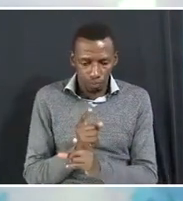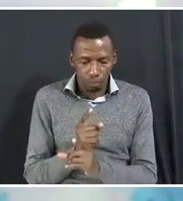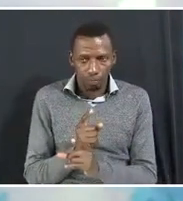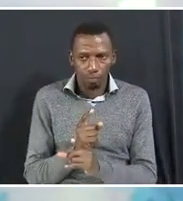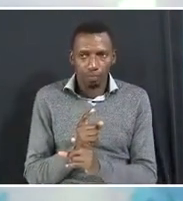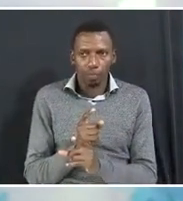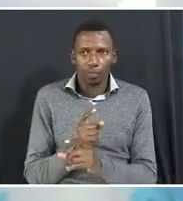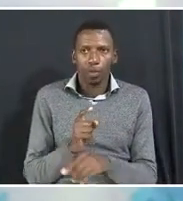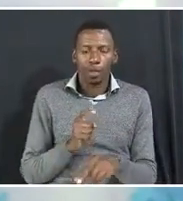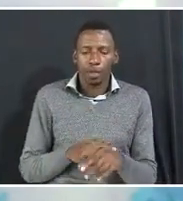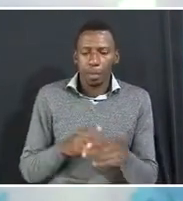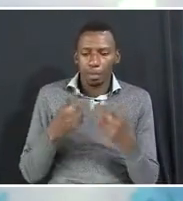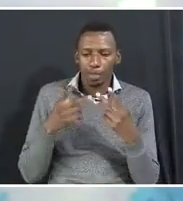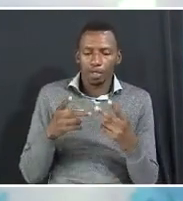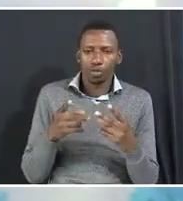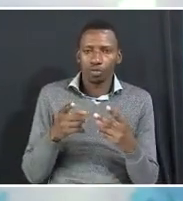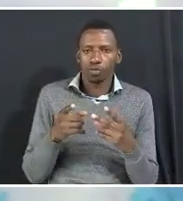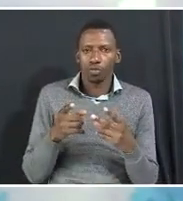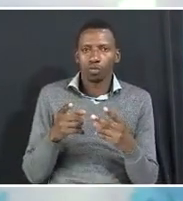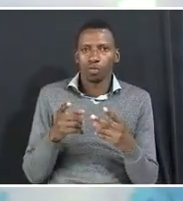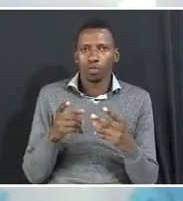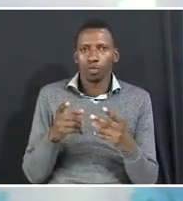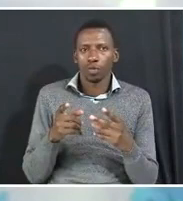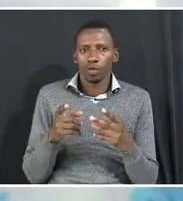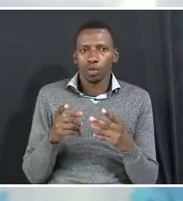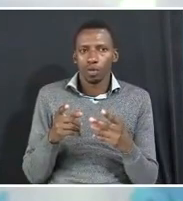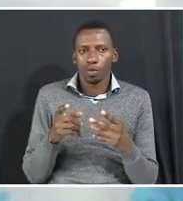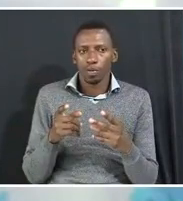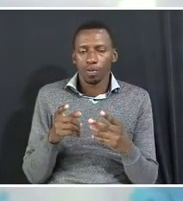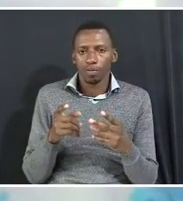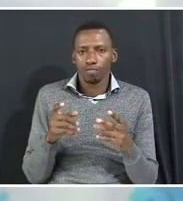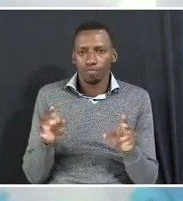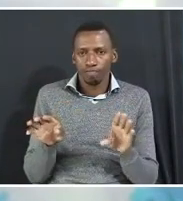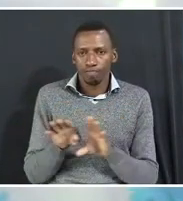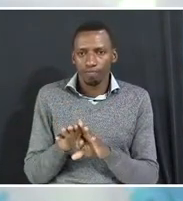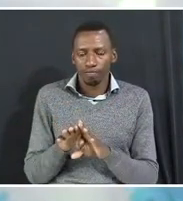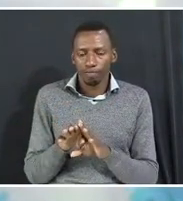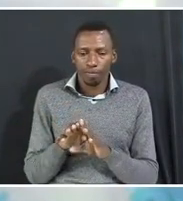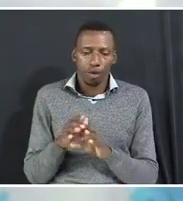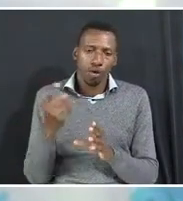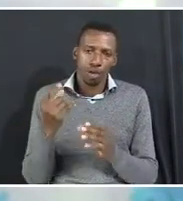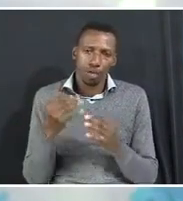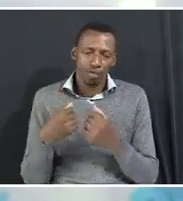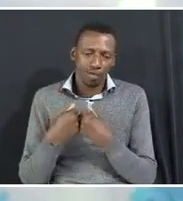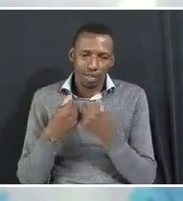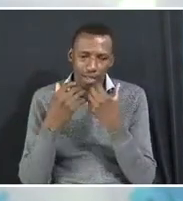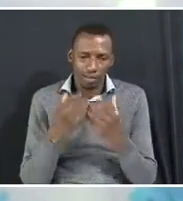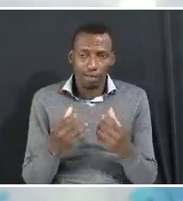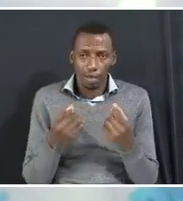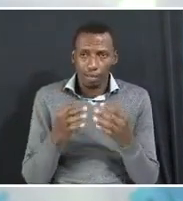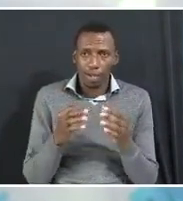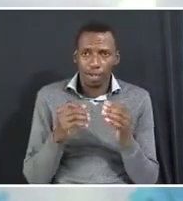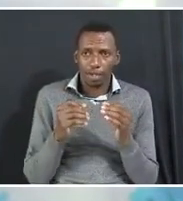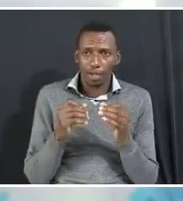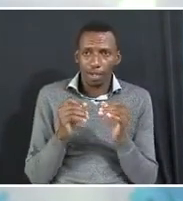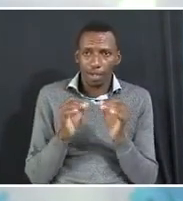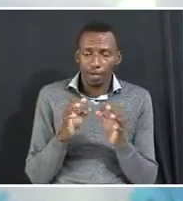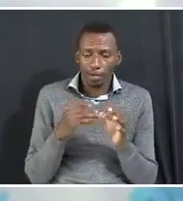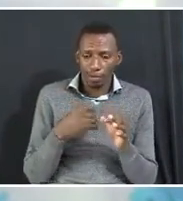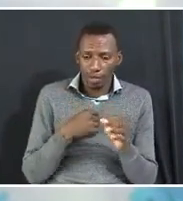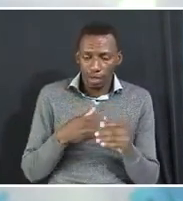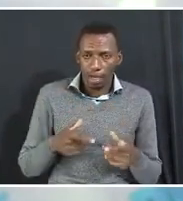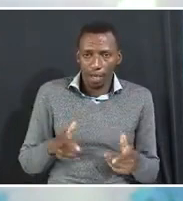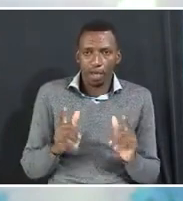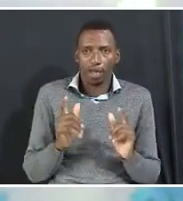in, unless they're really dying. But if I allow the inevitable of my calling